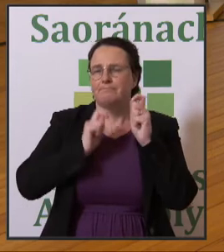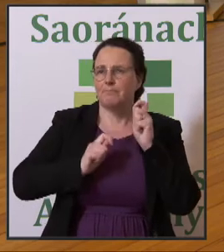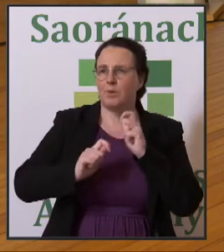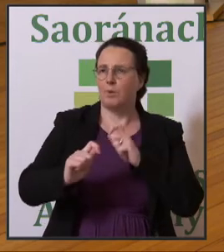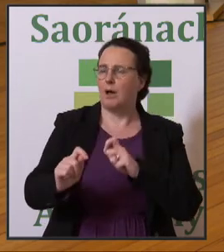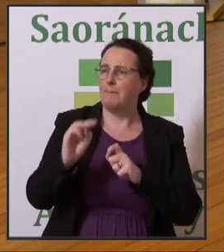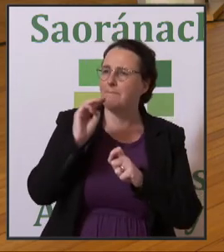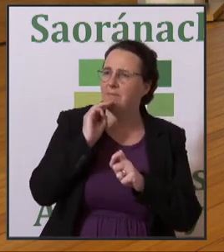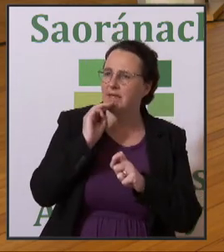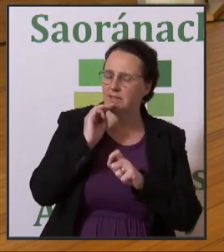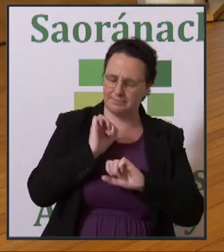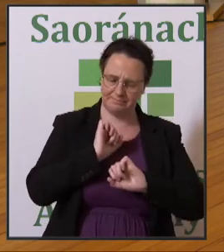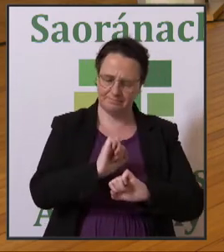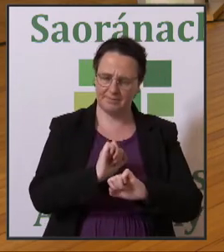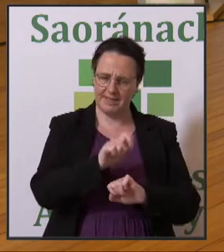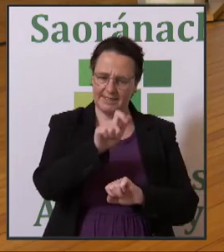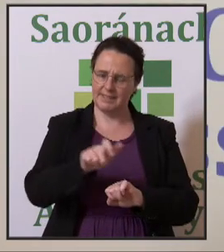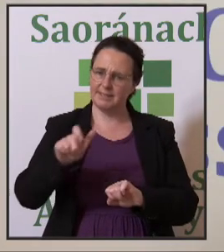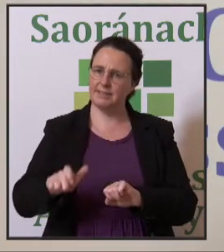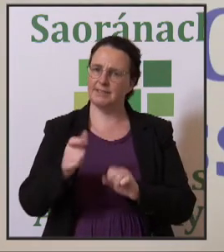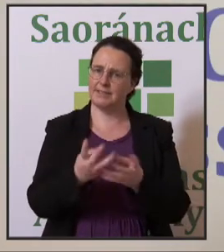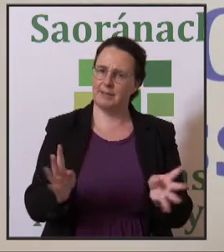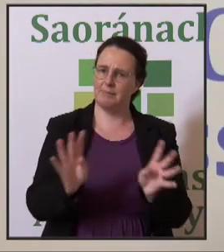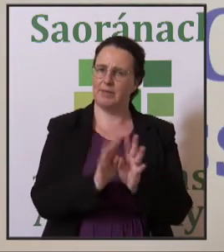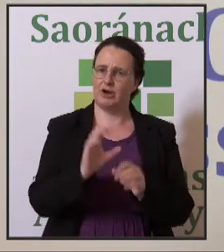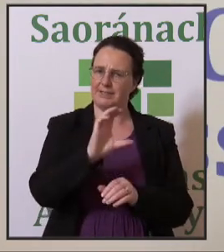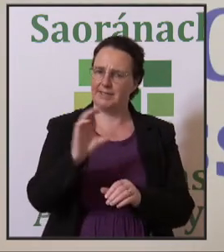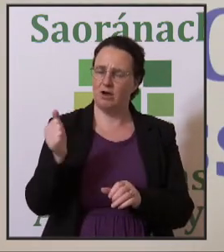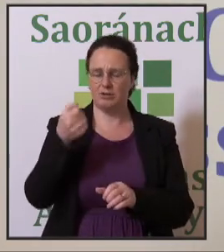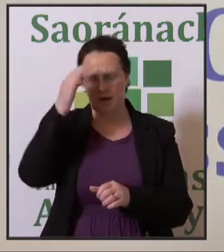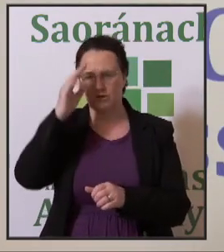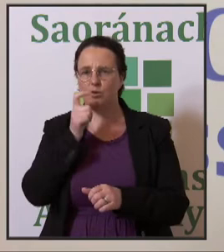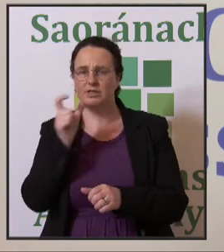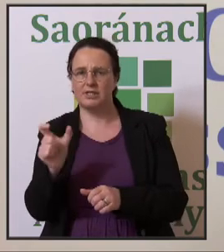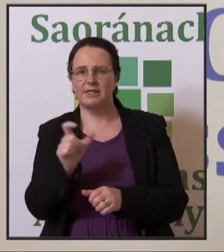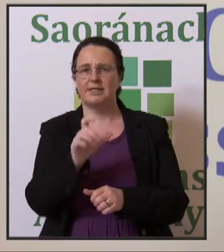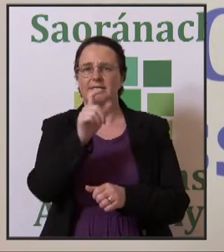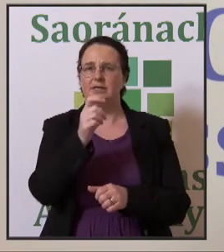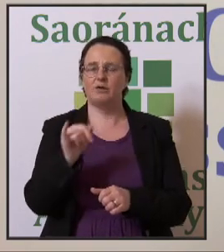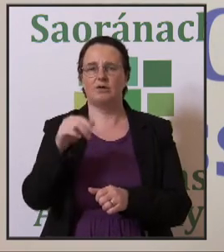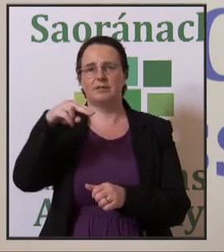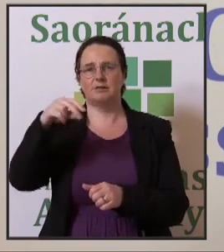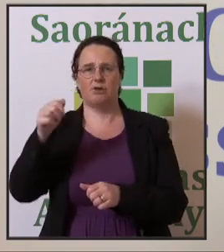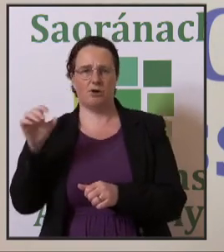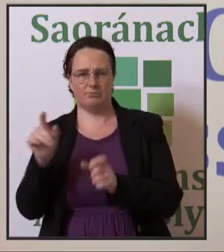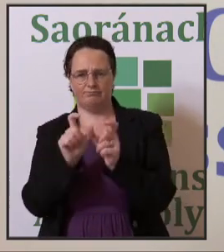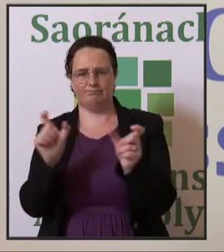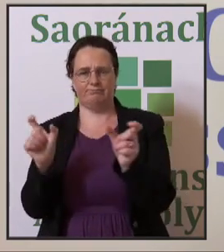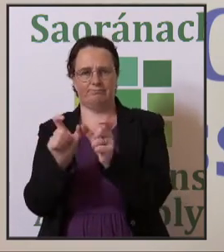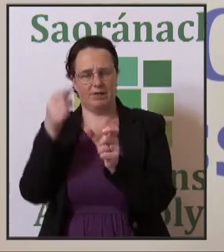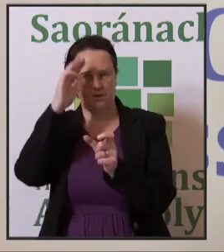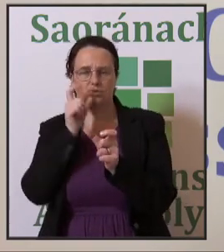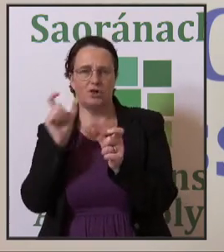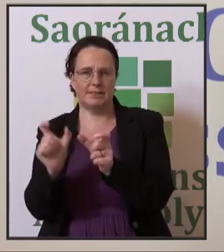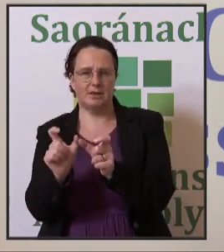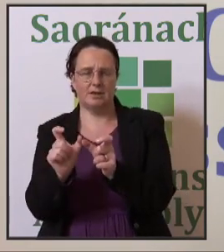what constitutes a citizen assembly, or in the Irish language, tinol sa rónach. There's often a